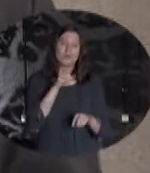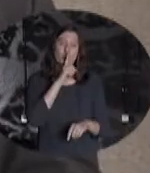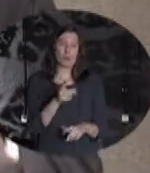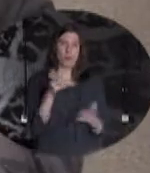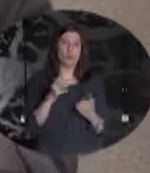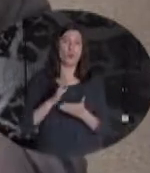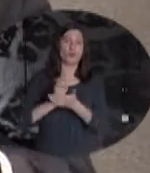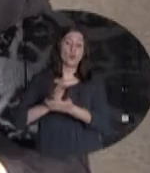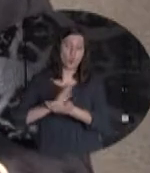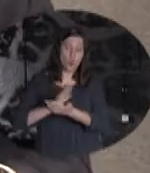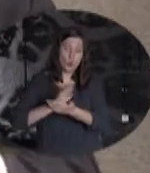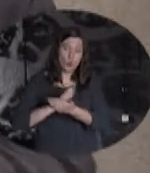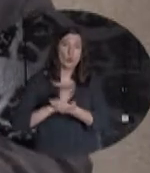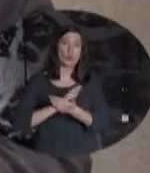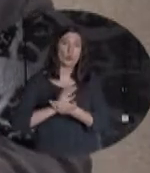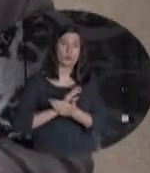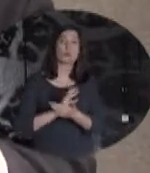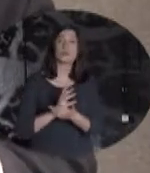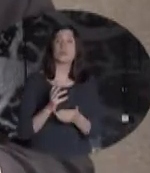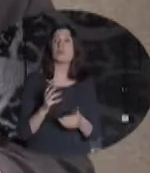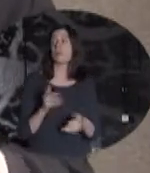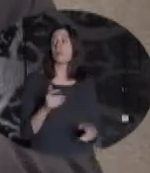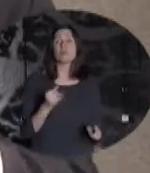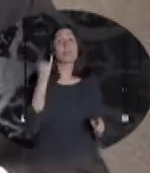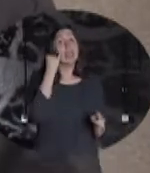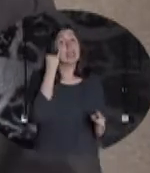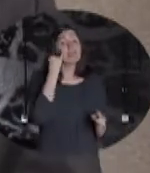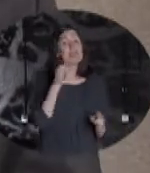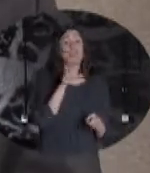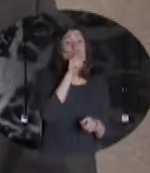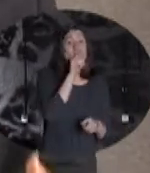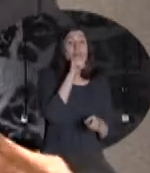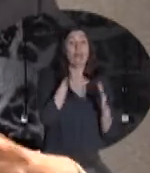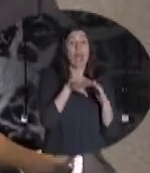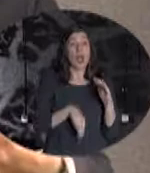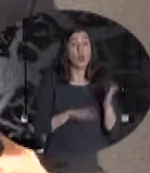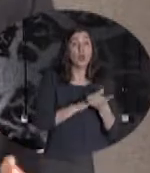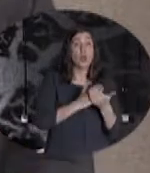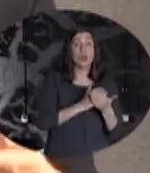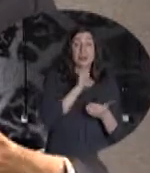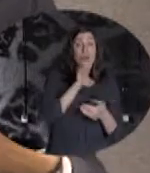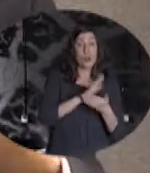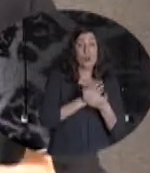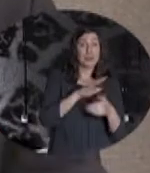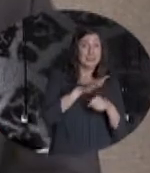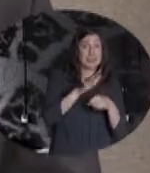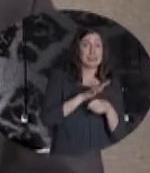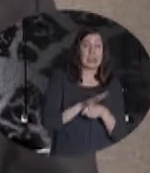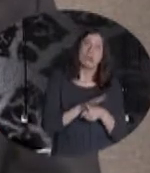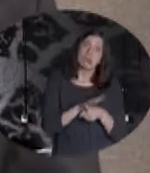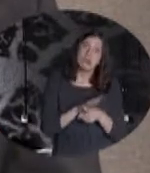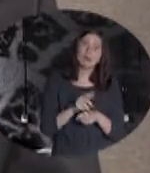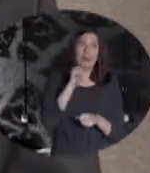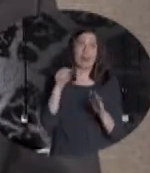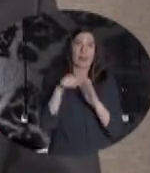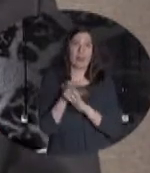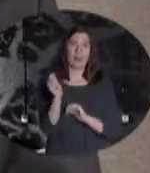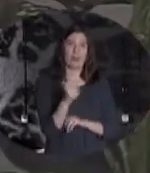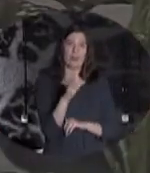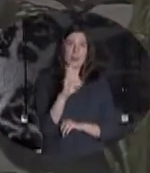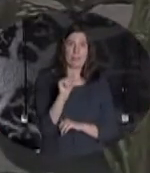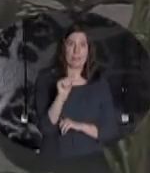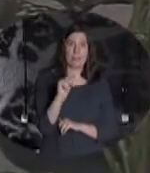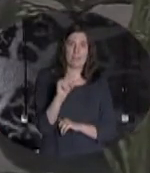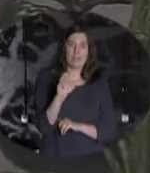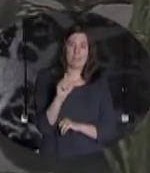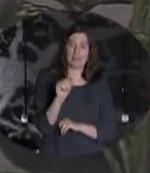more you leave that pink, or the more you leave that, you know, that chicken undercooked or that fish undercooked, the more chance there is that you haven't killed all the bacteria in it. Ugh.